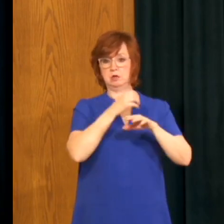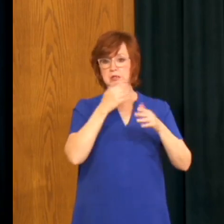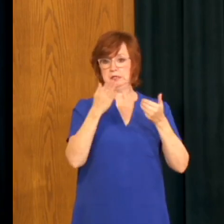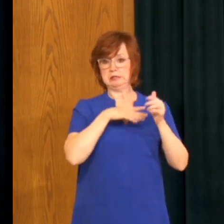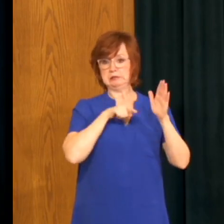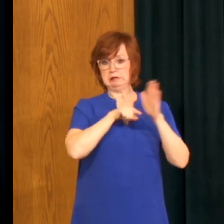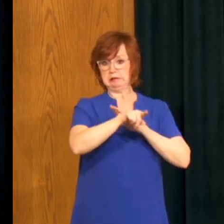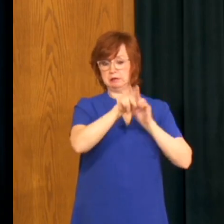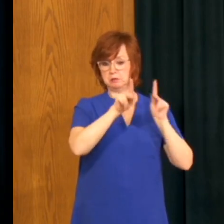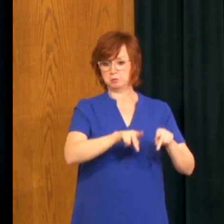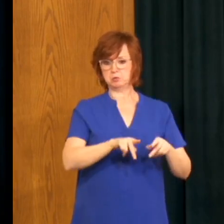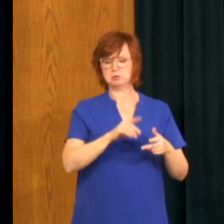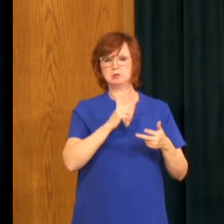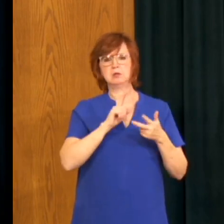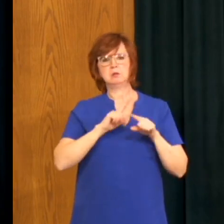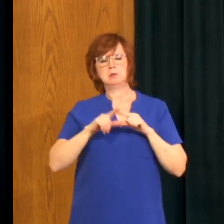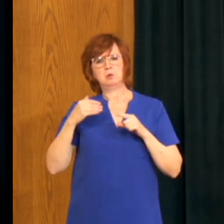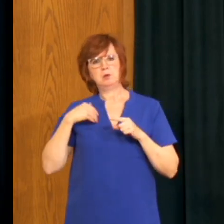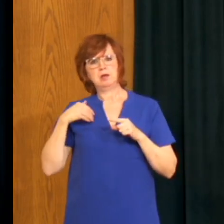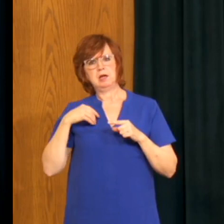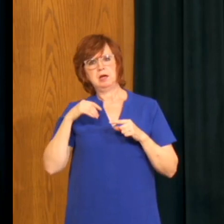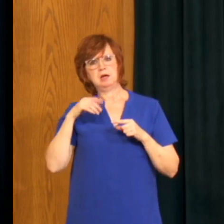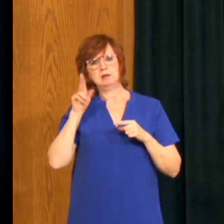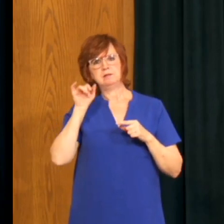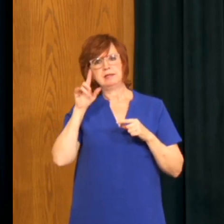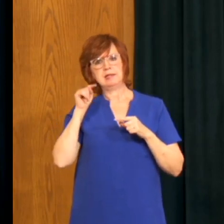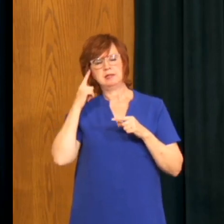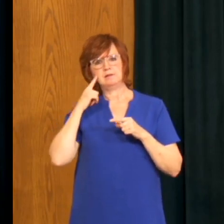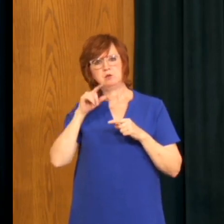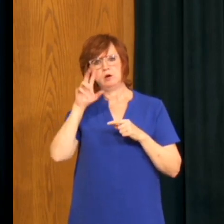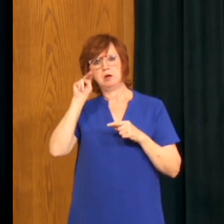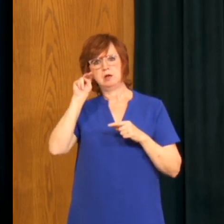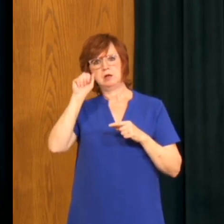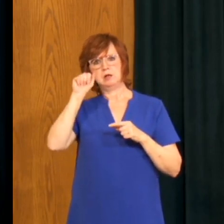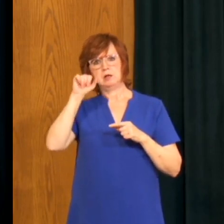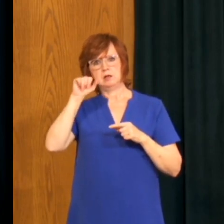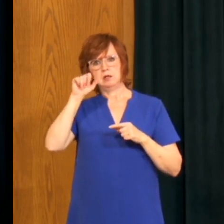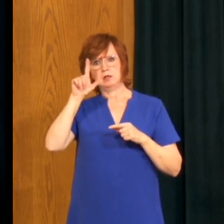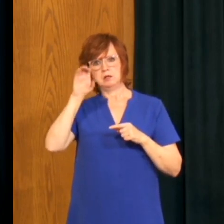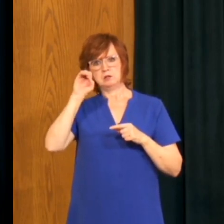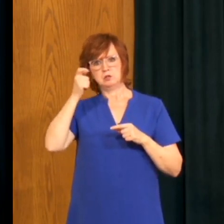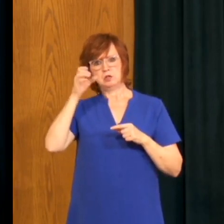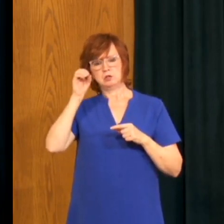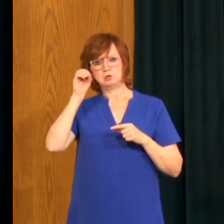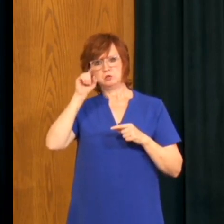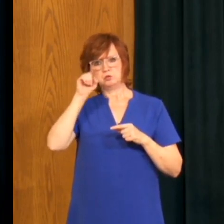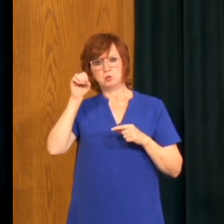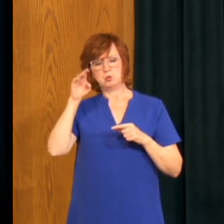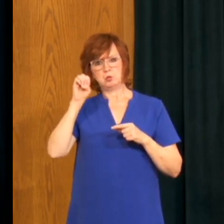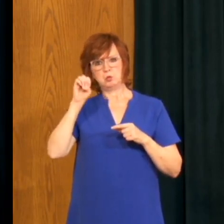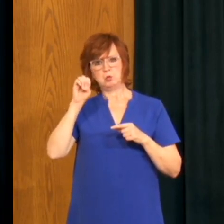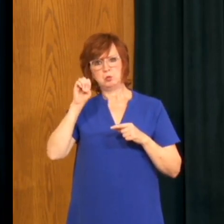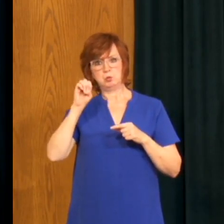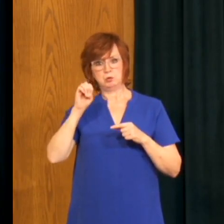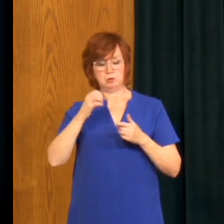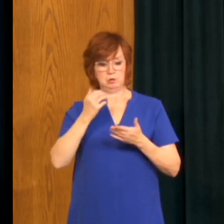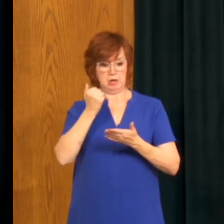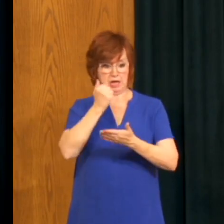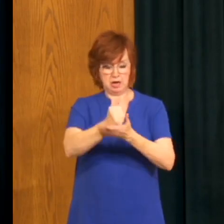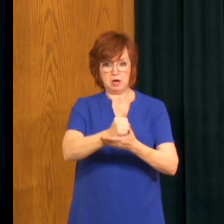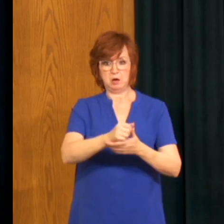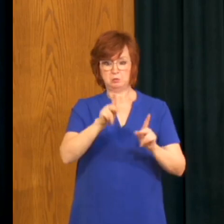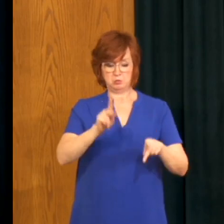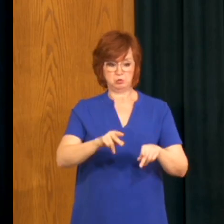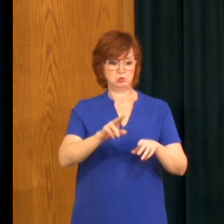around naloxone kits, worked with our law enforcement as well as our frontline responders to ensure that, one,